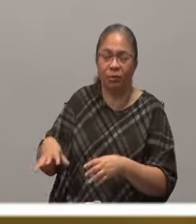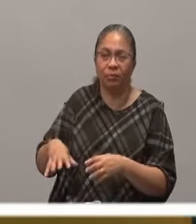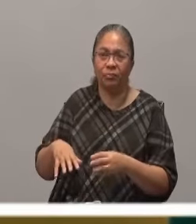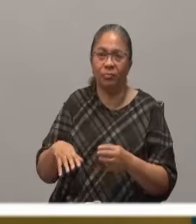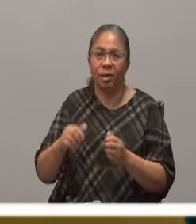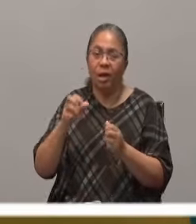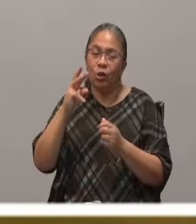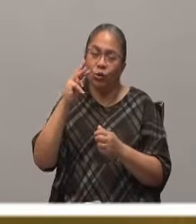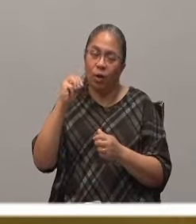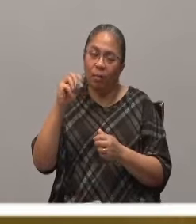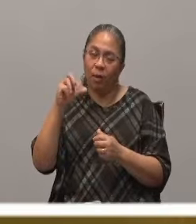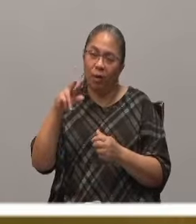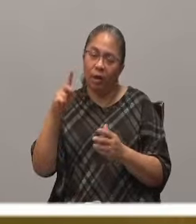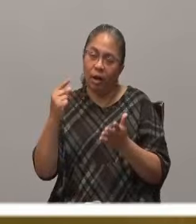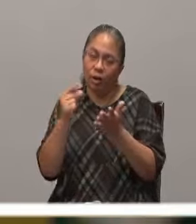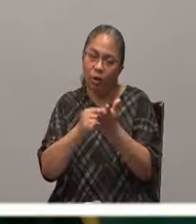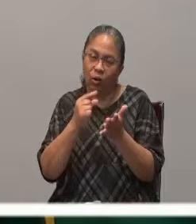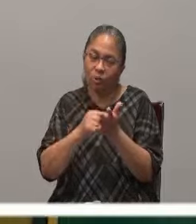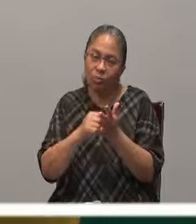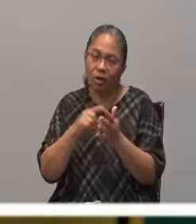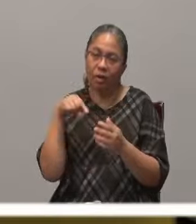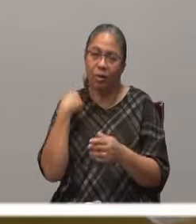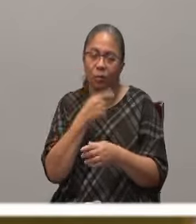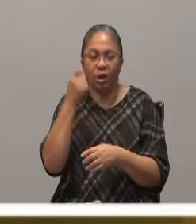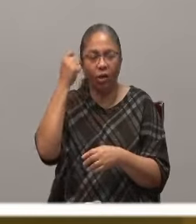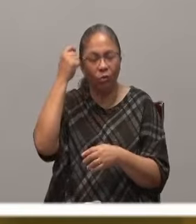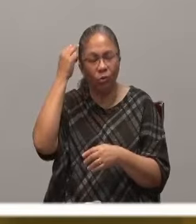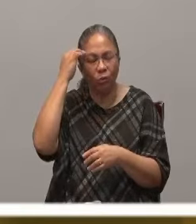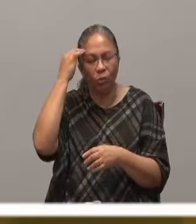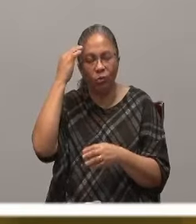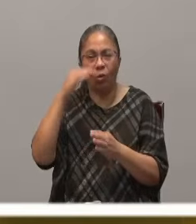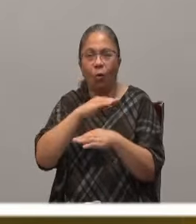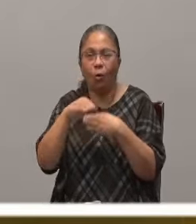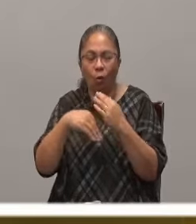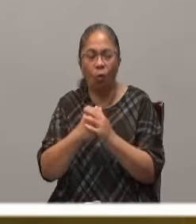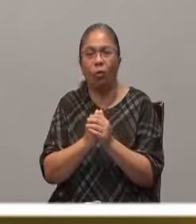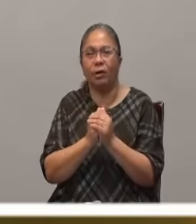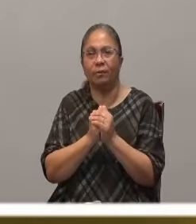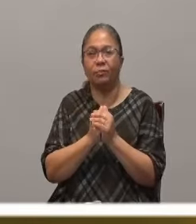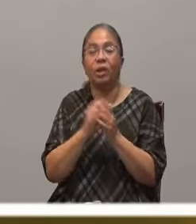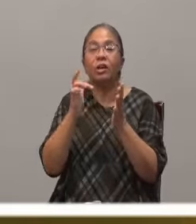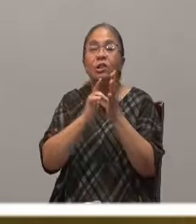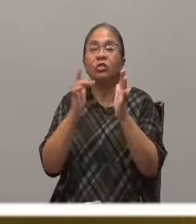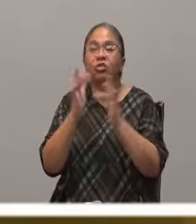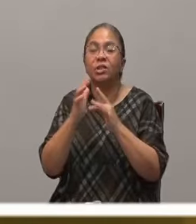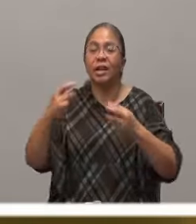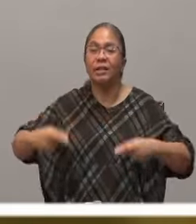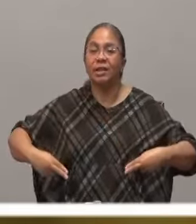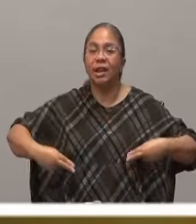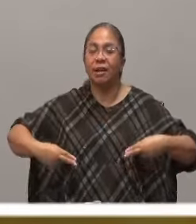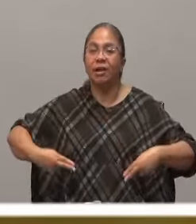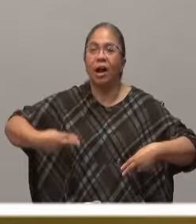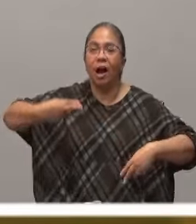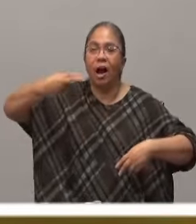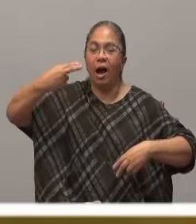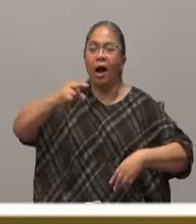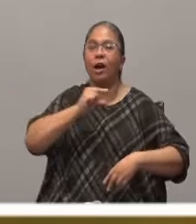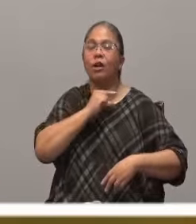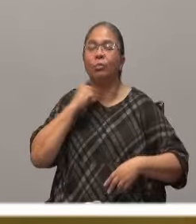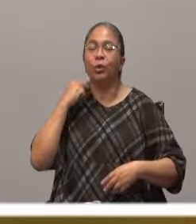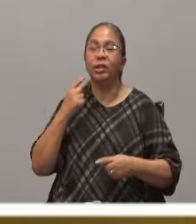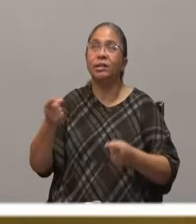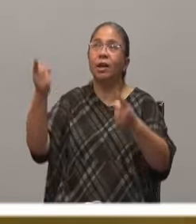everything we need to know for the whole of the gospel. Jesus is a high priest who comes to destroy